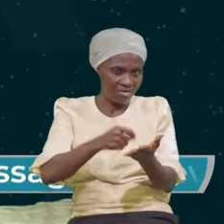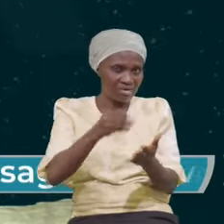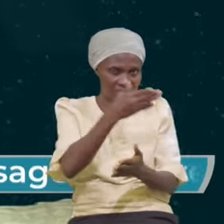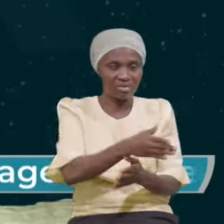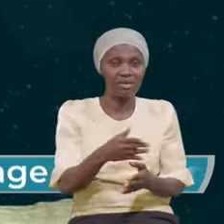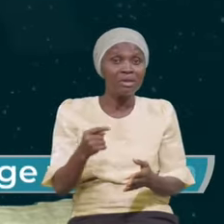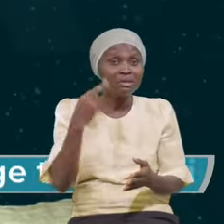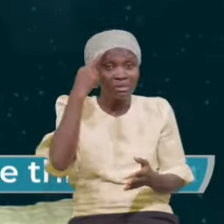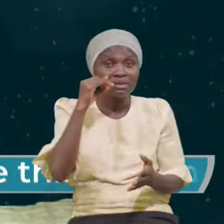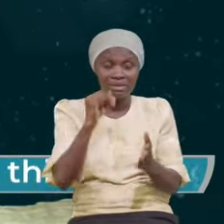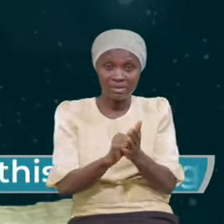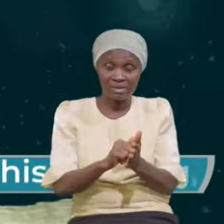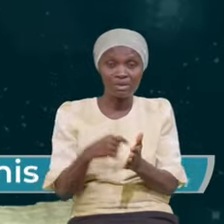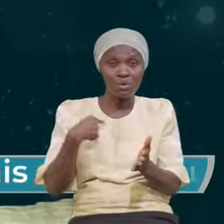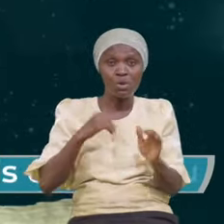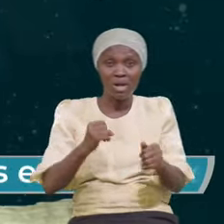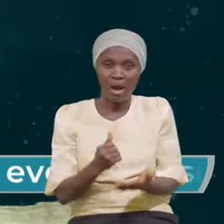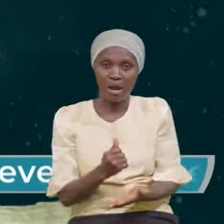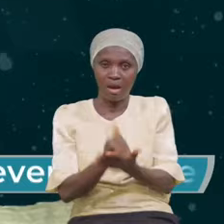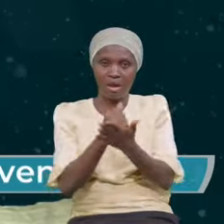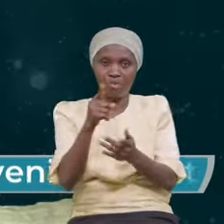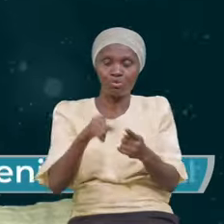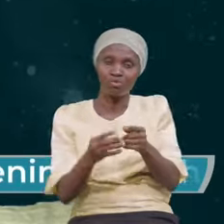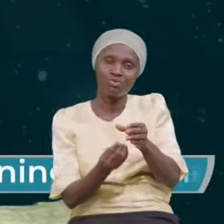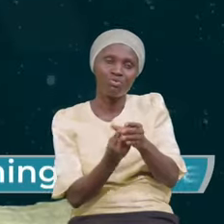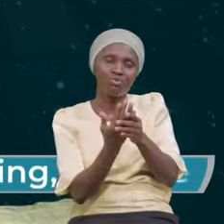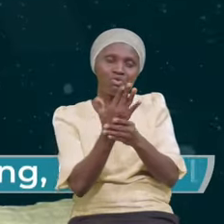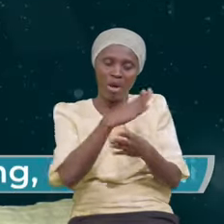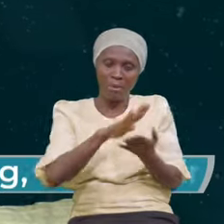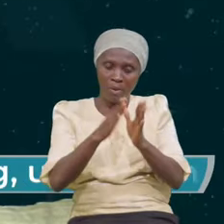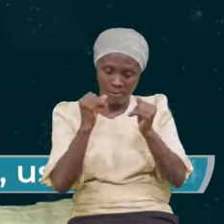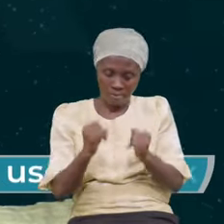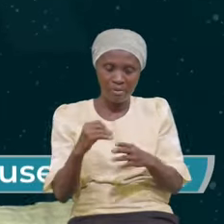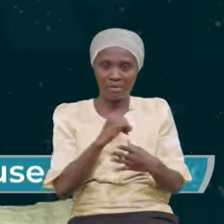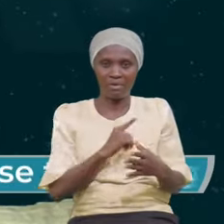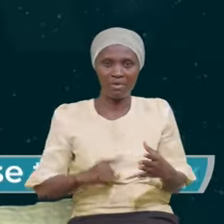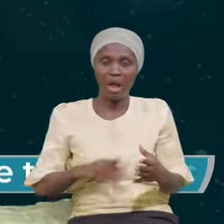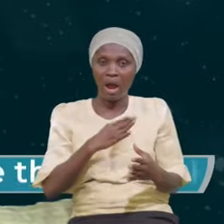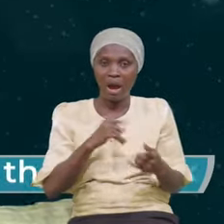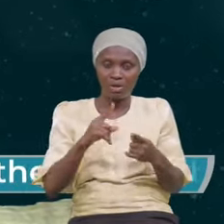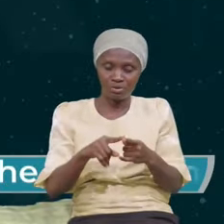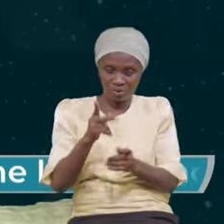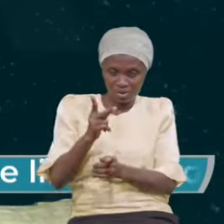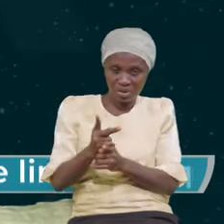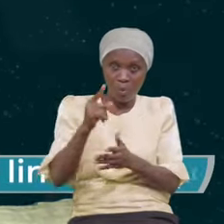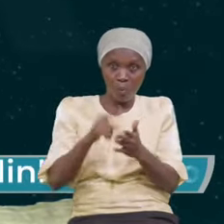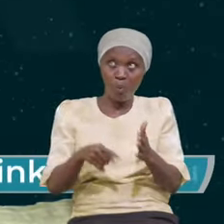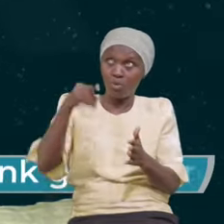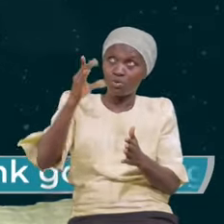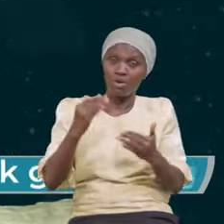this is to help you grow be strong and retain what God has given to